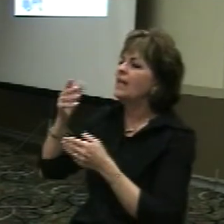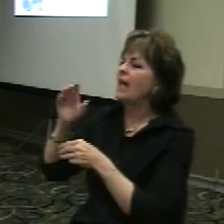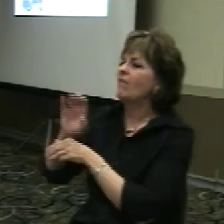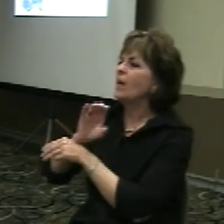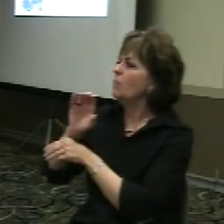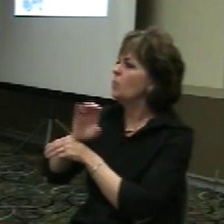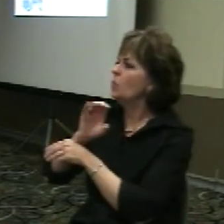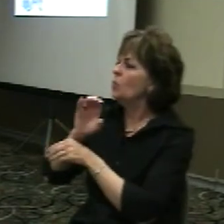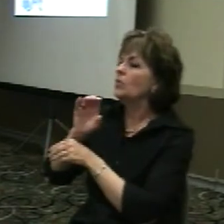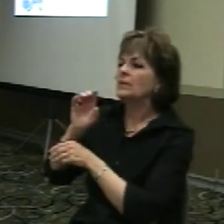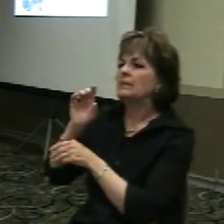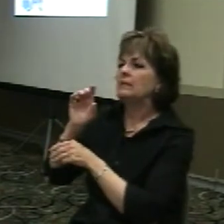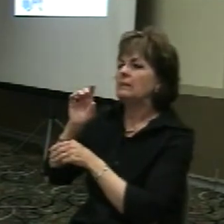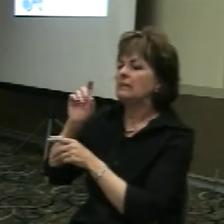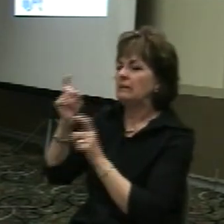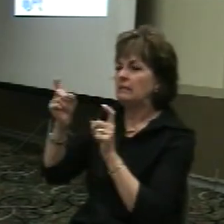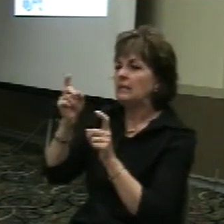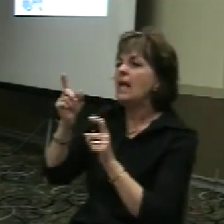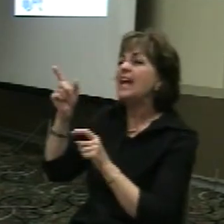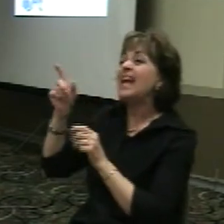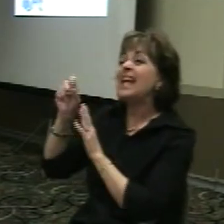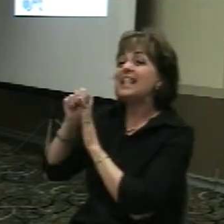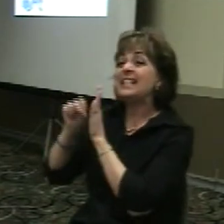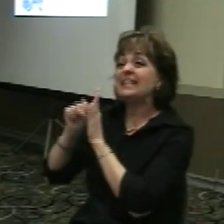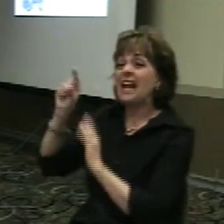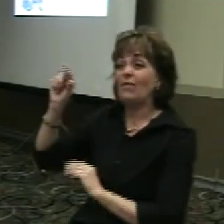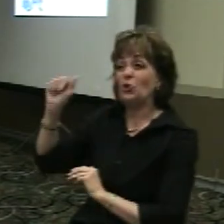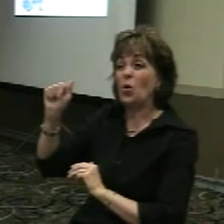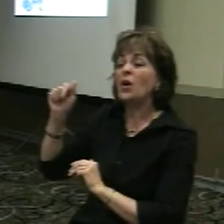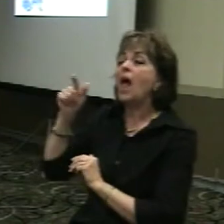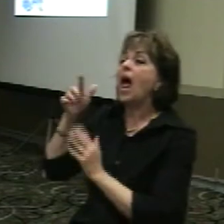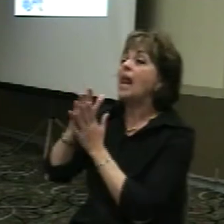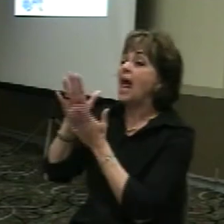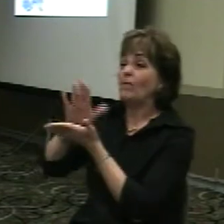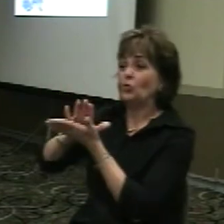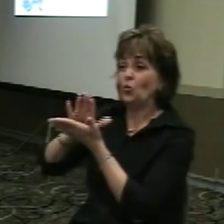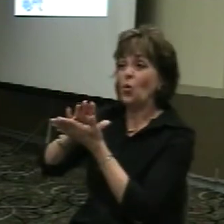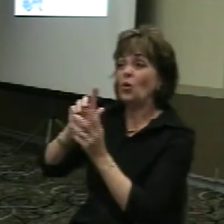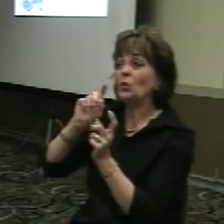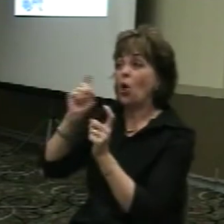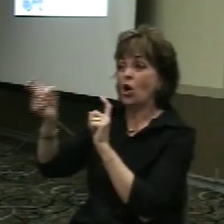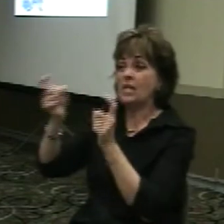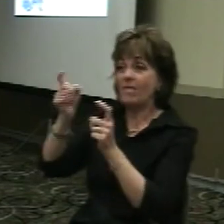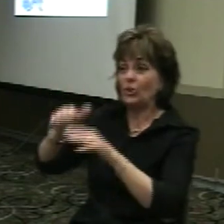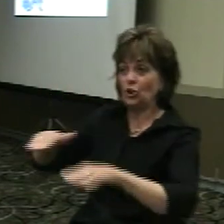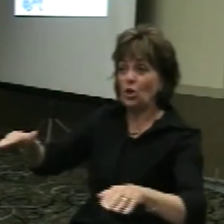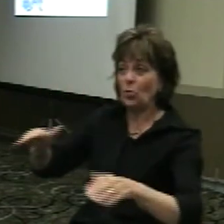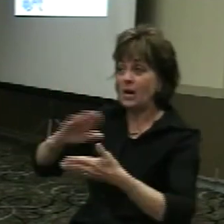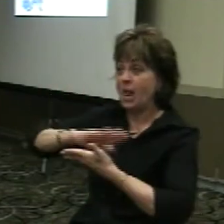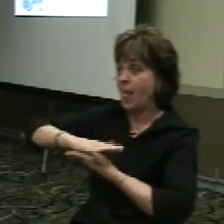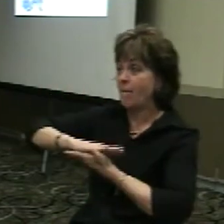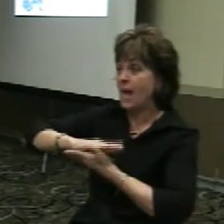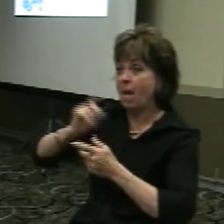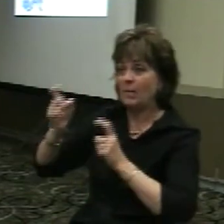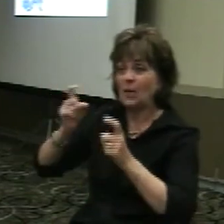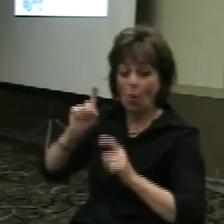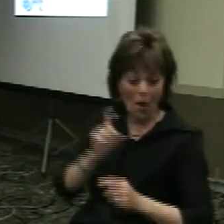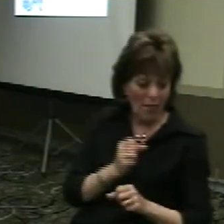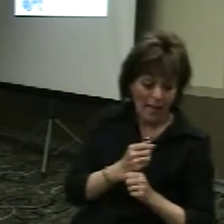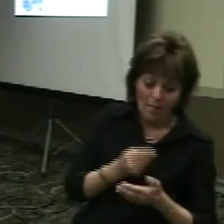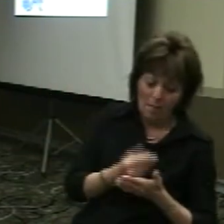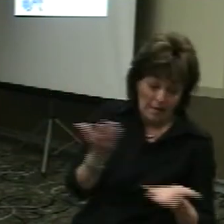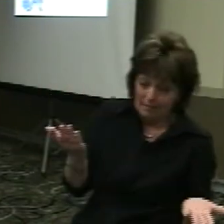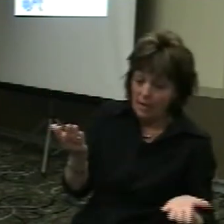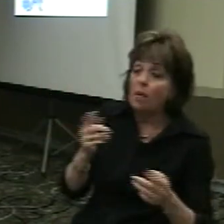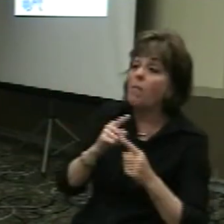computers. For example, in the state of Georgia, a lot of school districts actually give every child a laptop. I don't know where they get the money, but they do